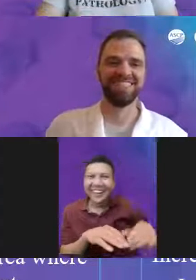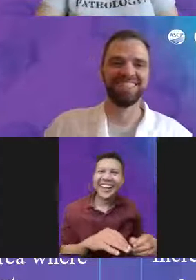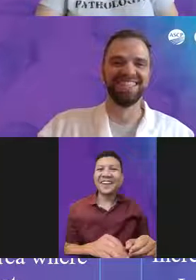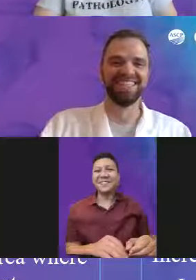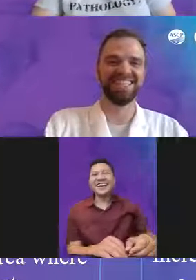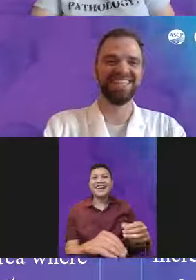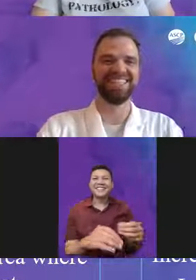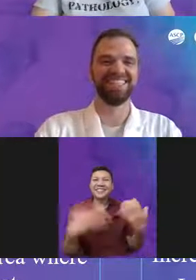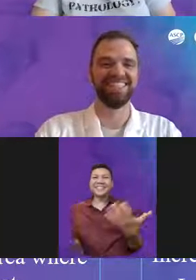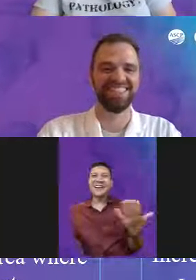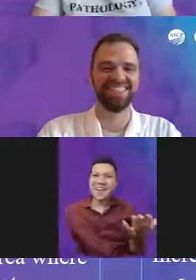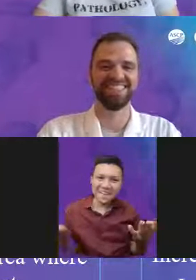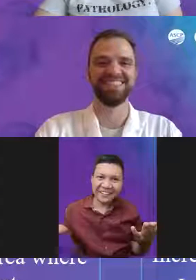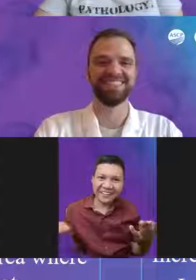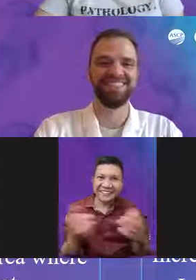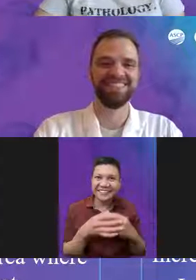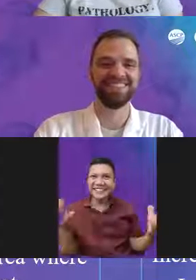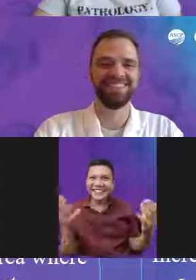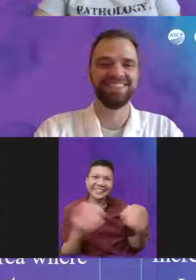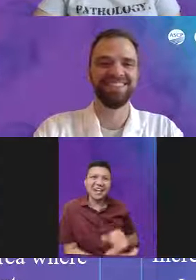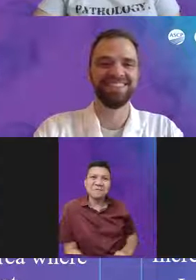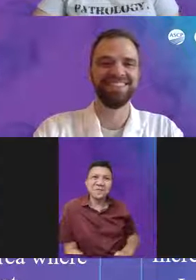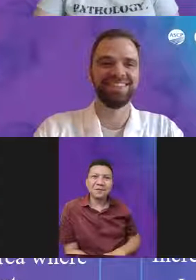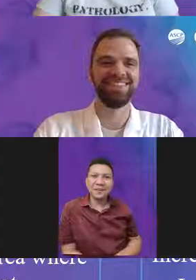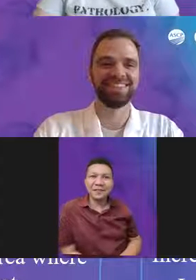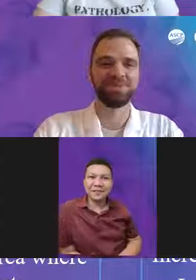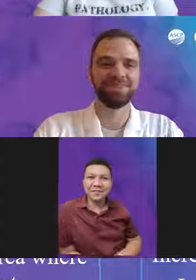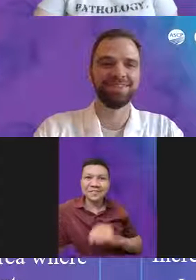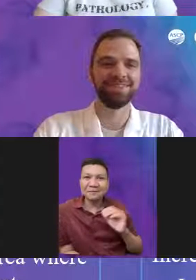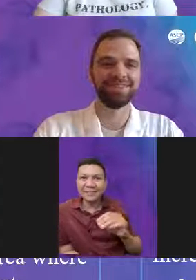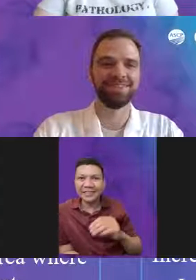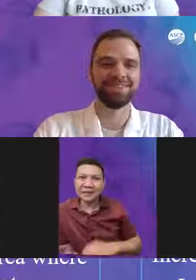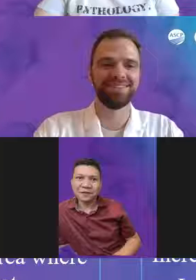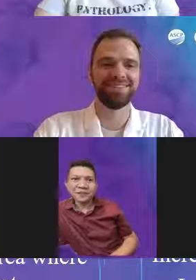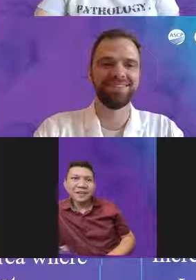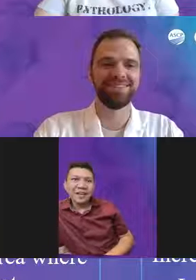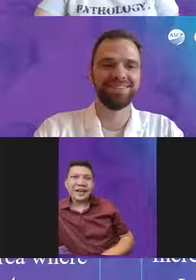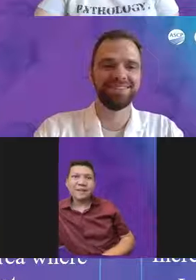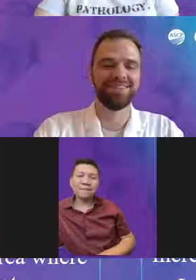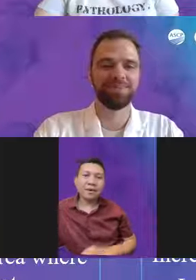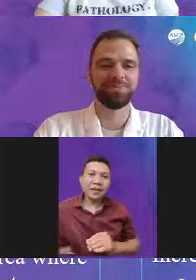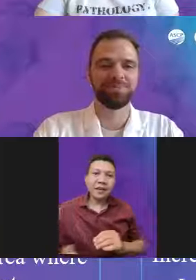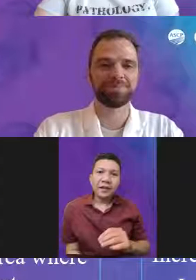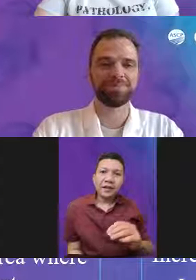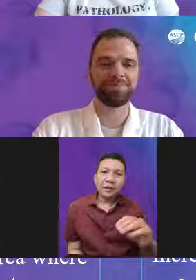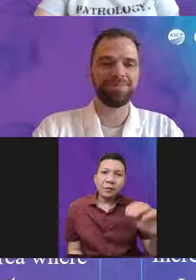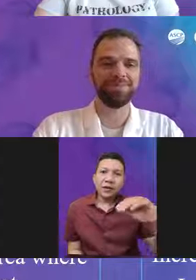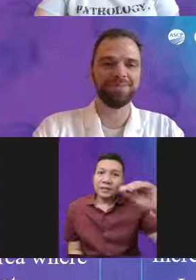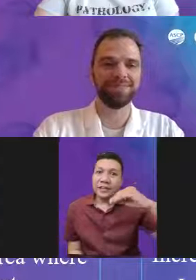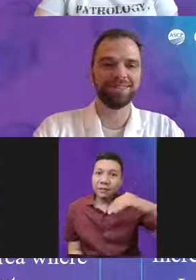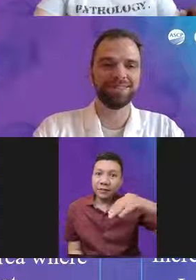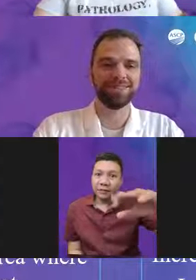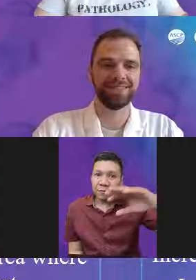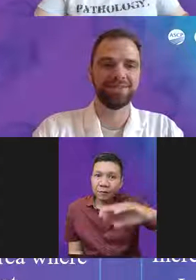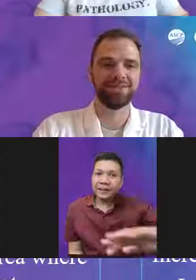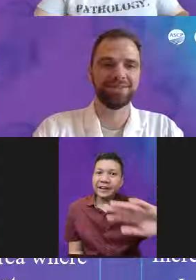are. So that's how I always see it with the CBC counters. But you know, one of